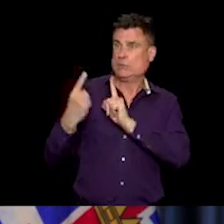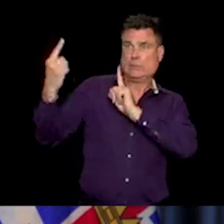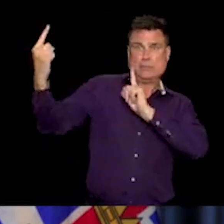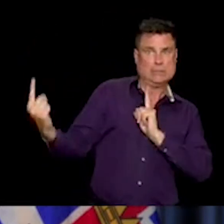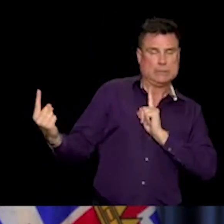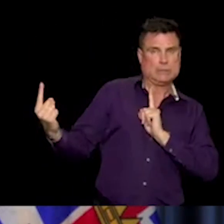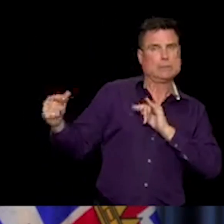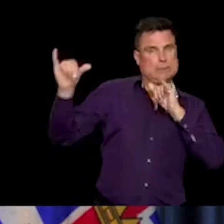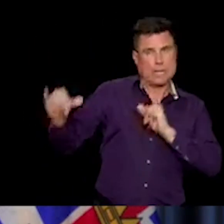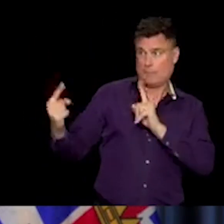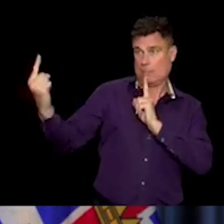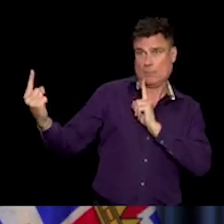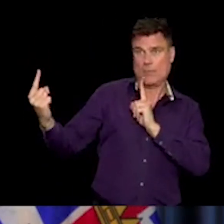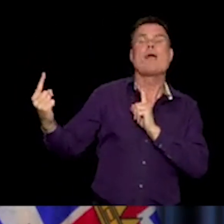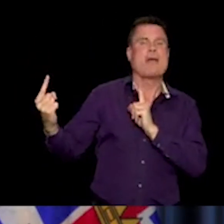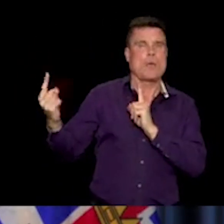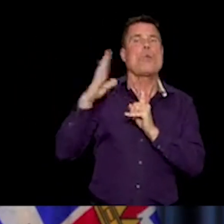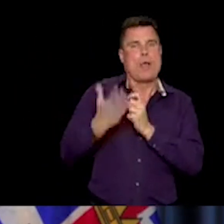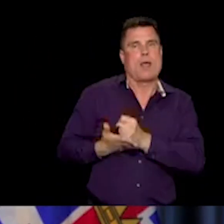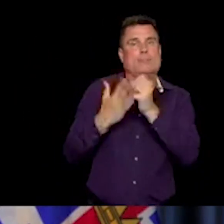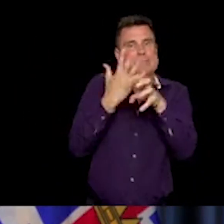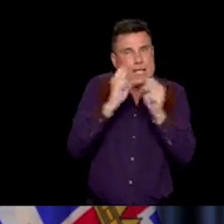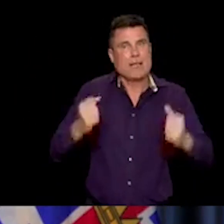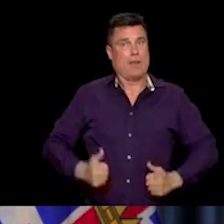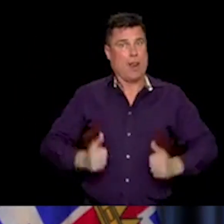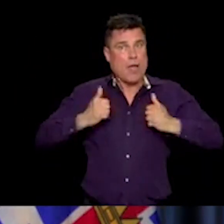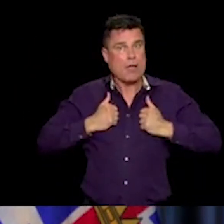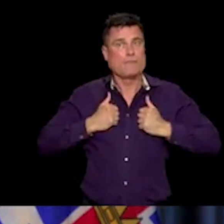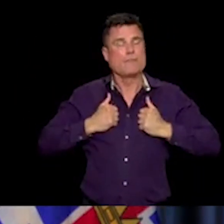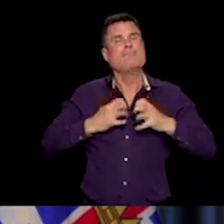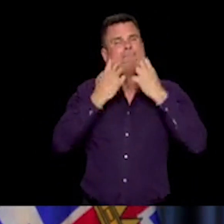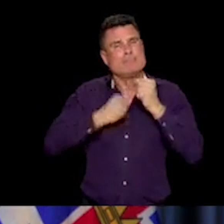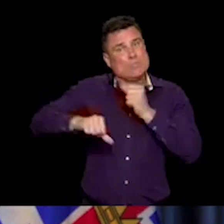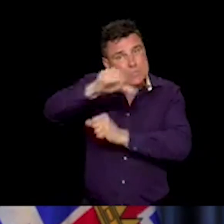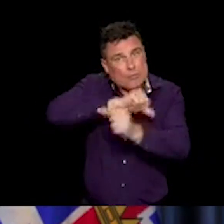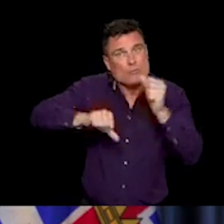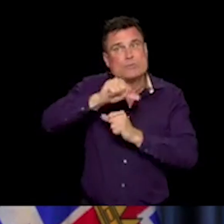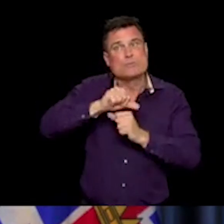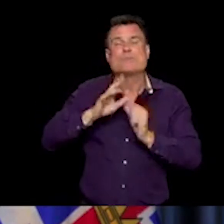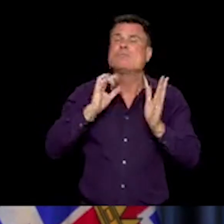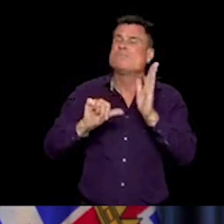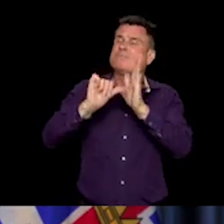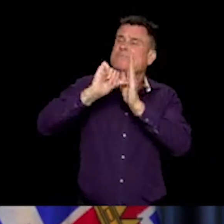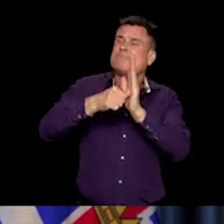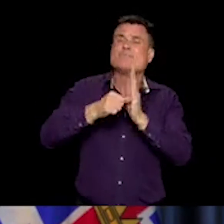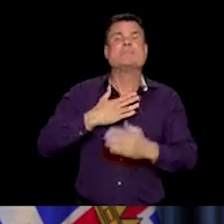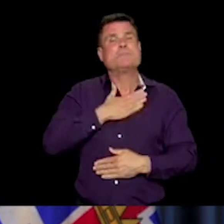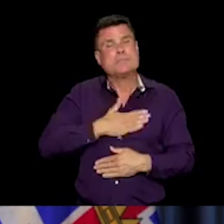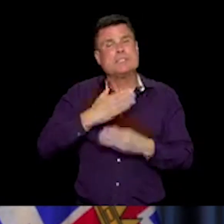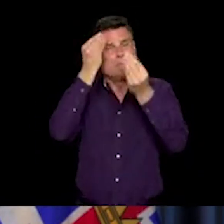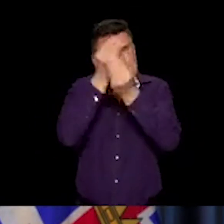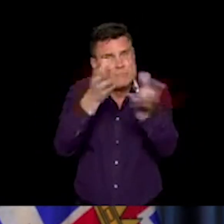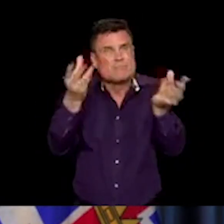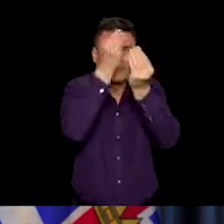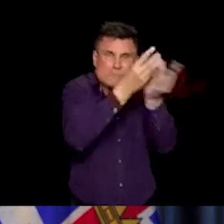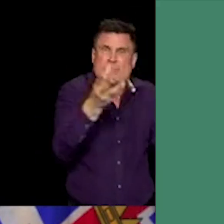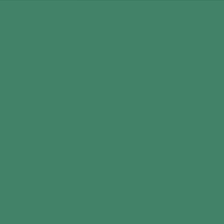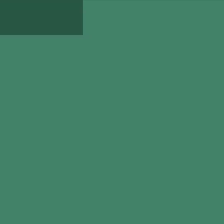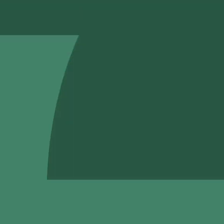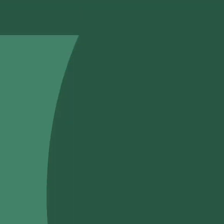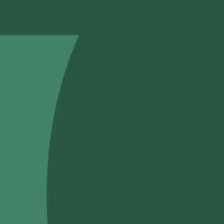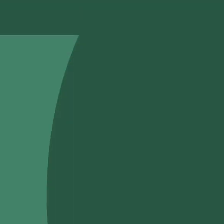allow the progress we've been making on surgery renewal to build. For the weeks and months ahead, the only thing